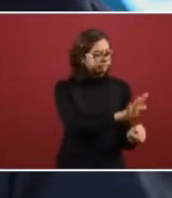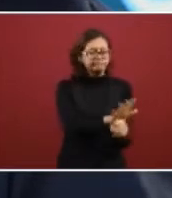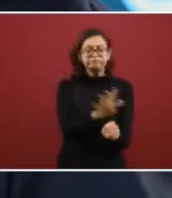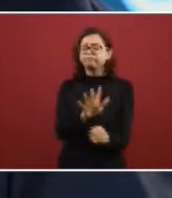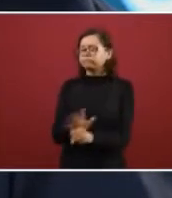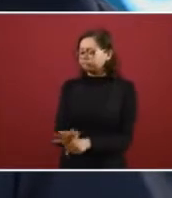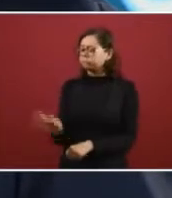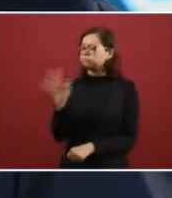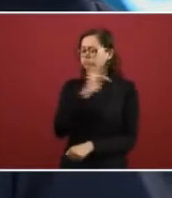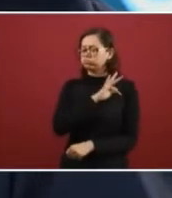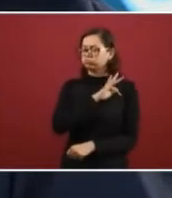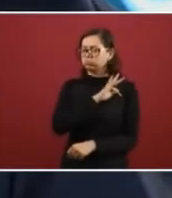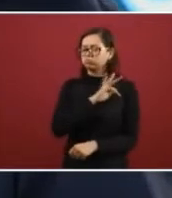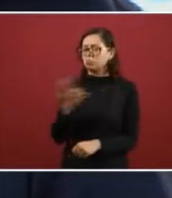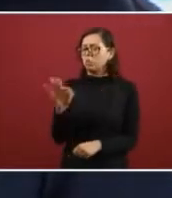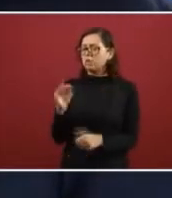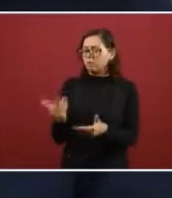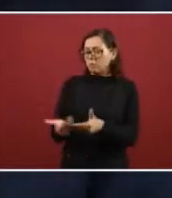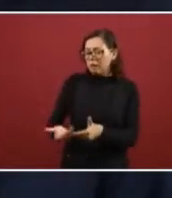technical